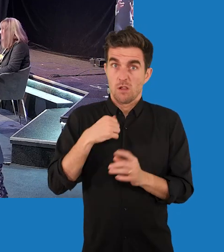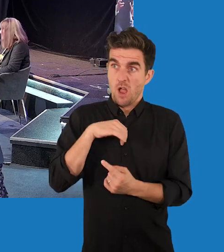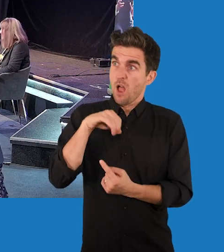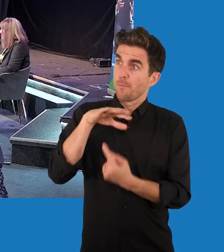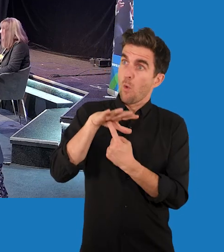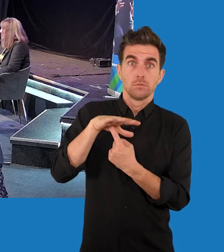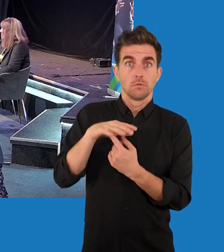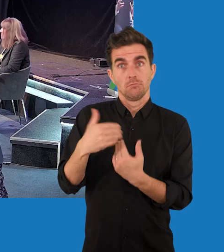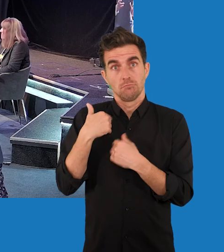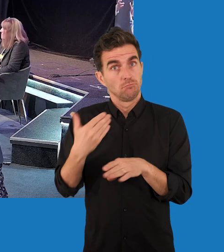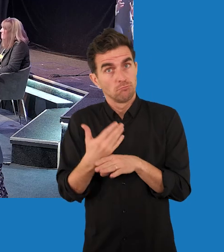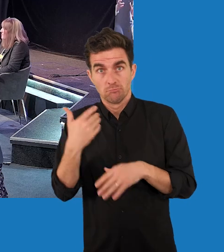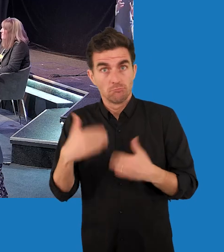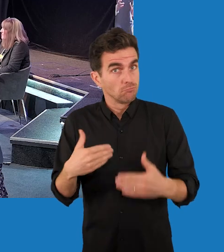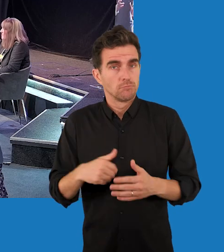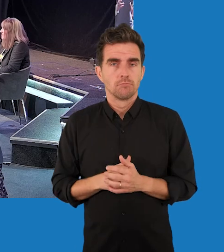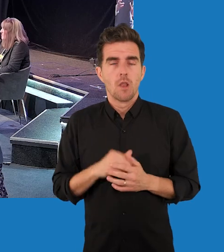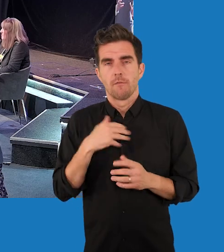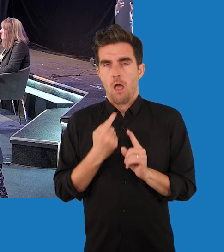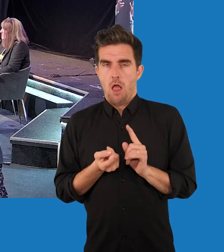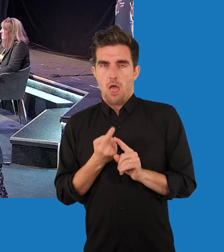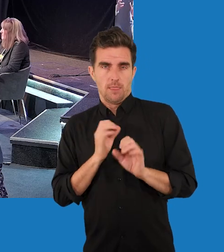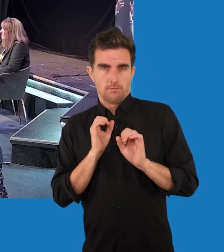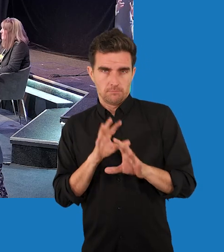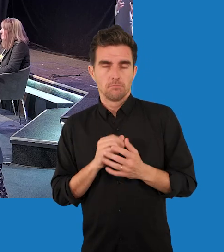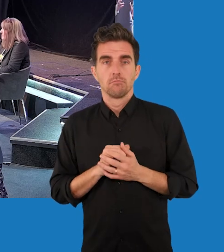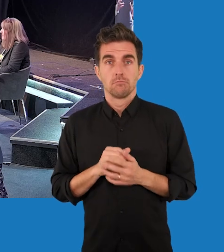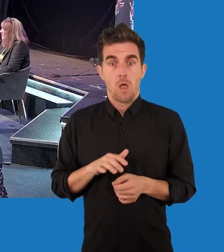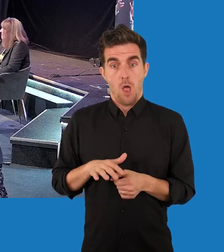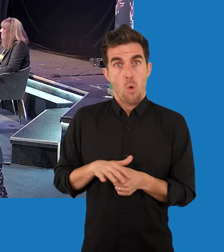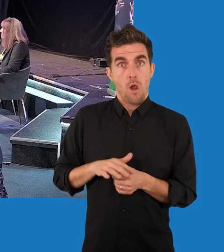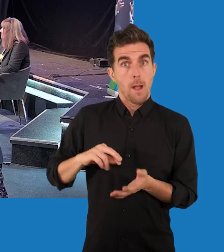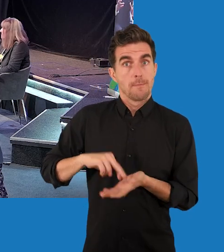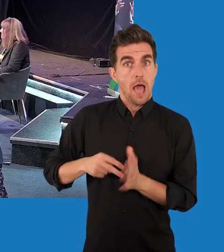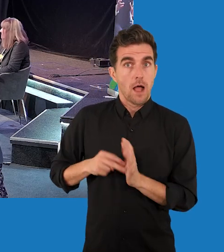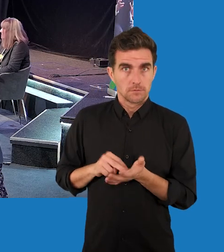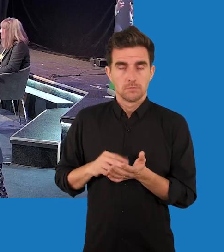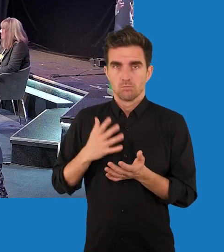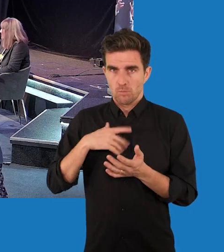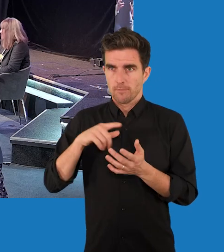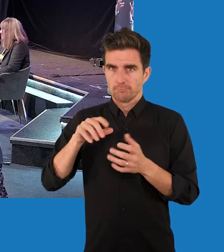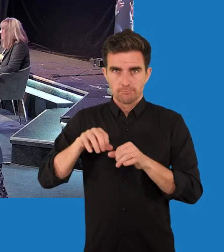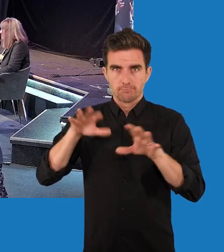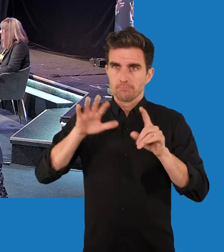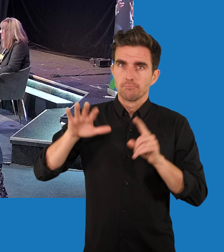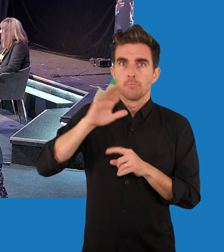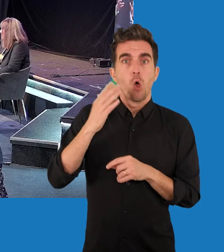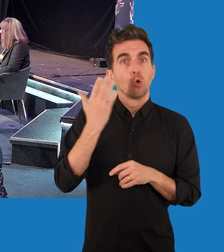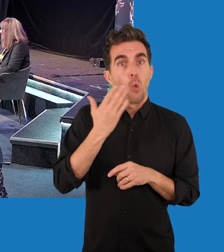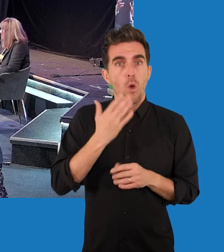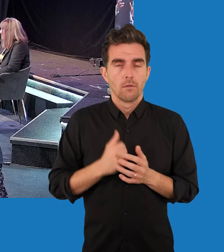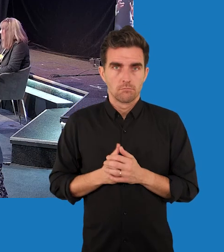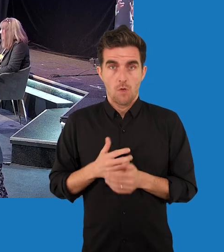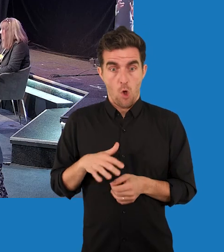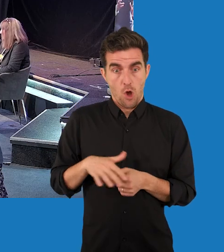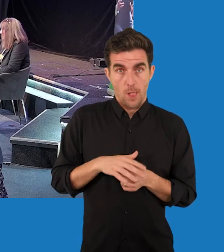but also what are our priority areas. And one other thing, we've got a local plan now to reach